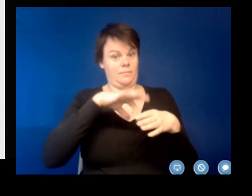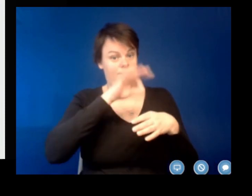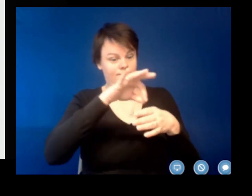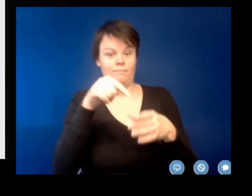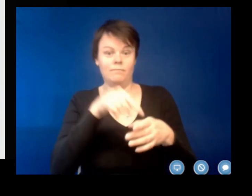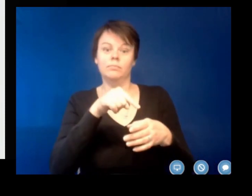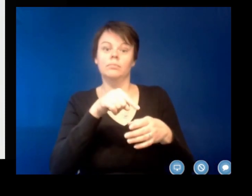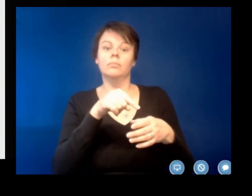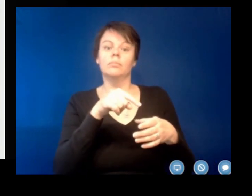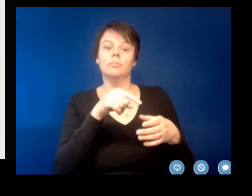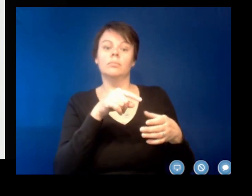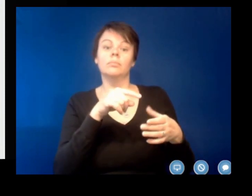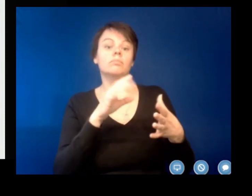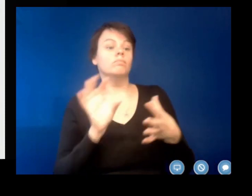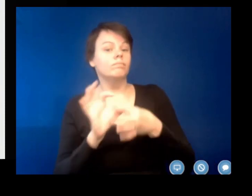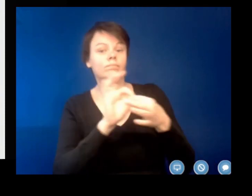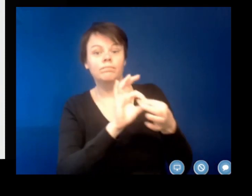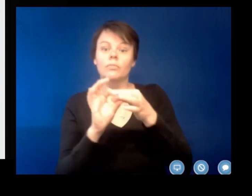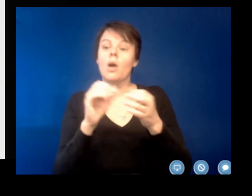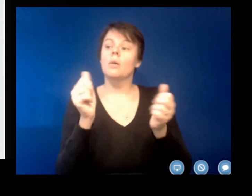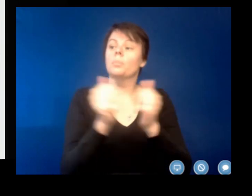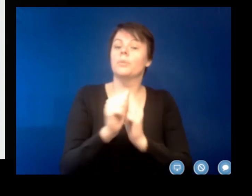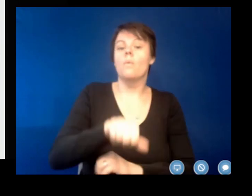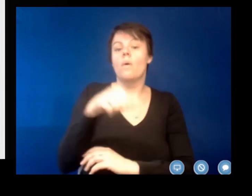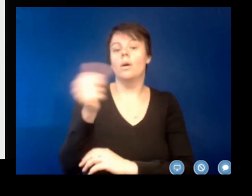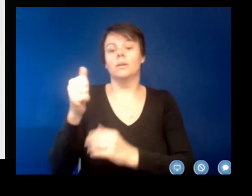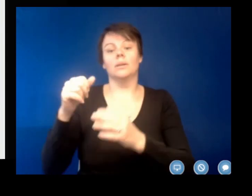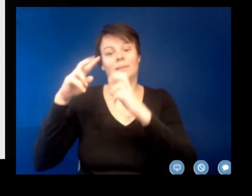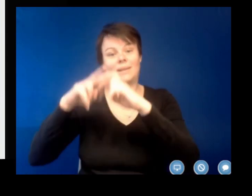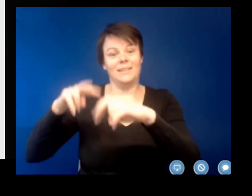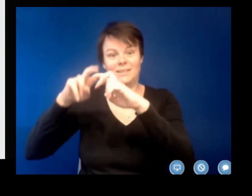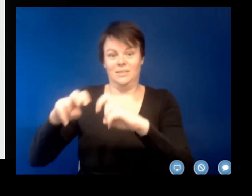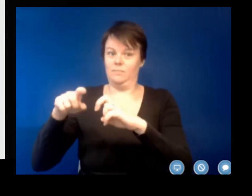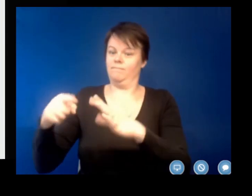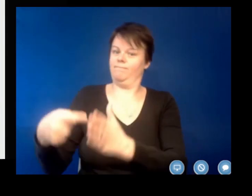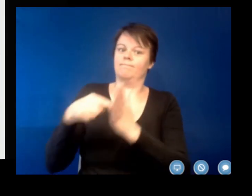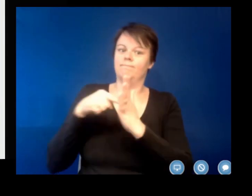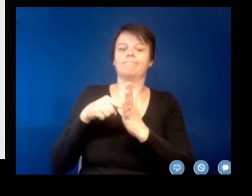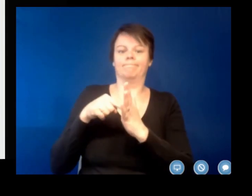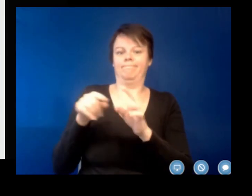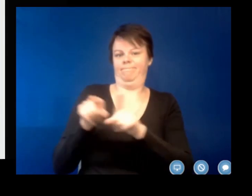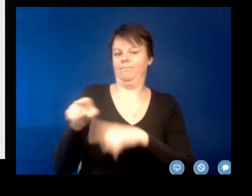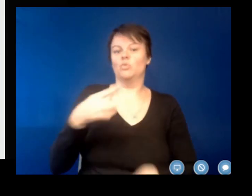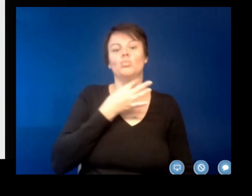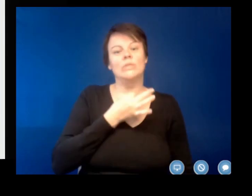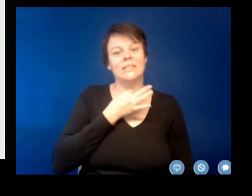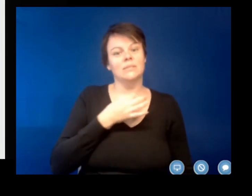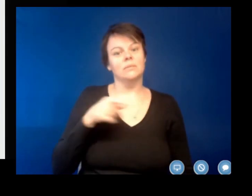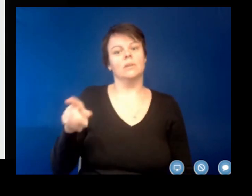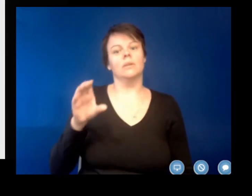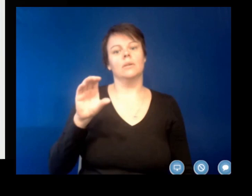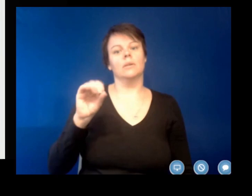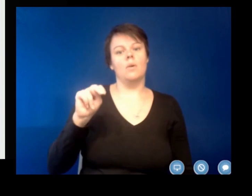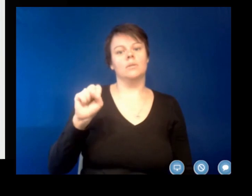like students' activity on selling cakes and donate this too.